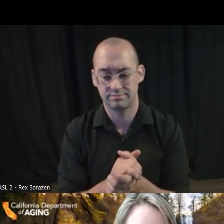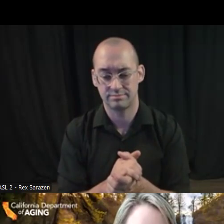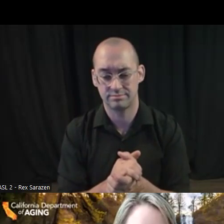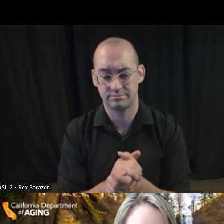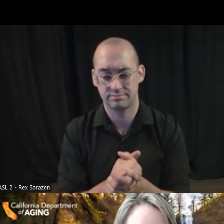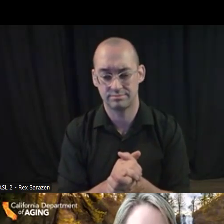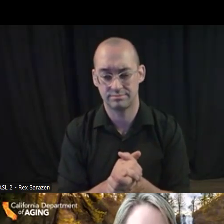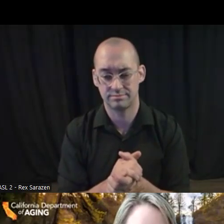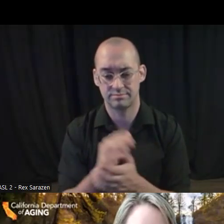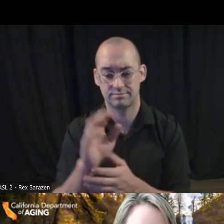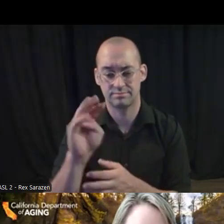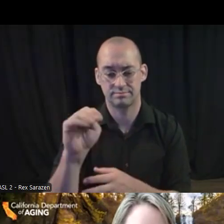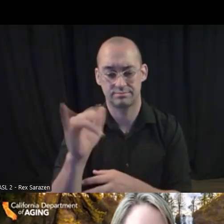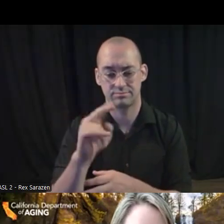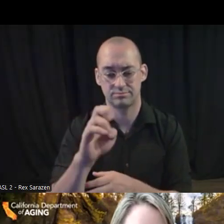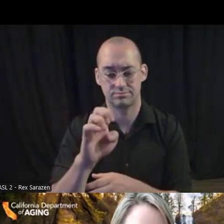Michelle?